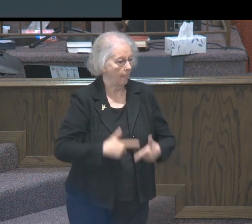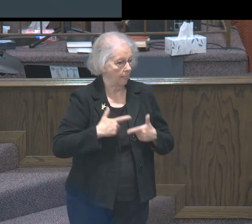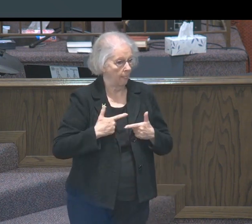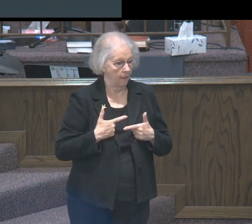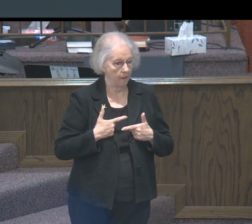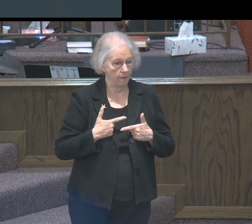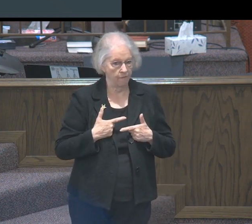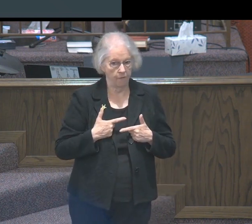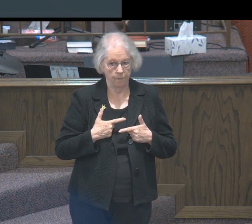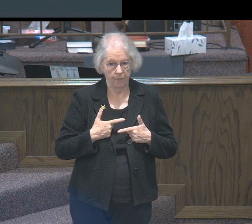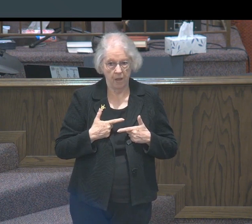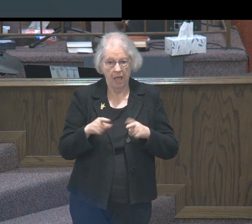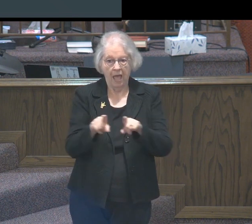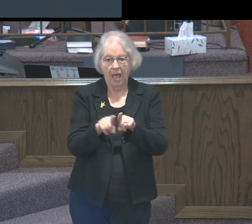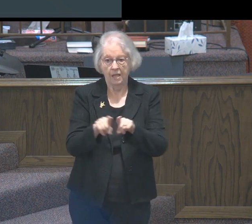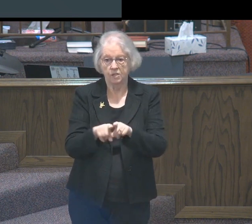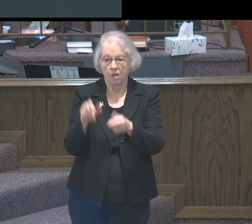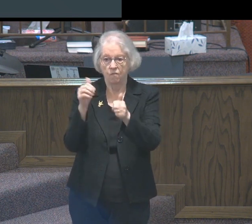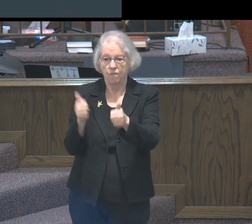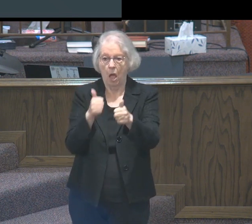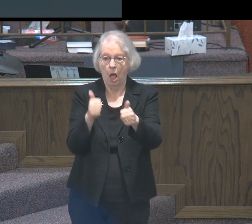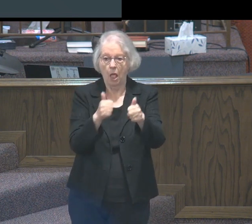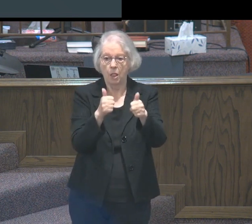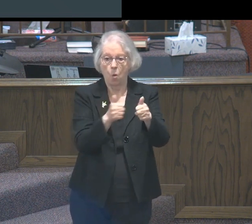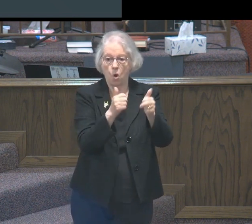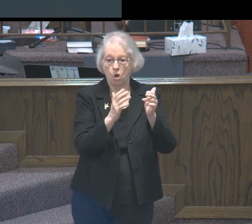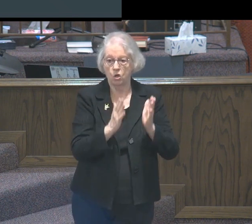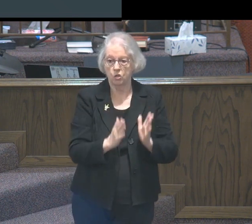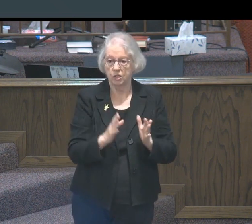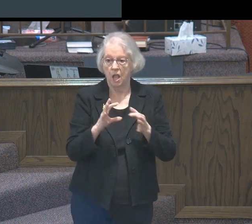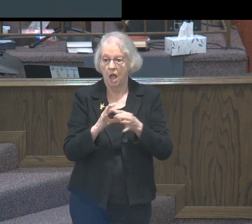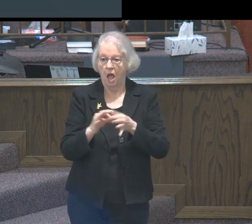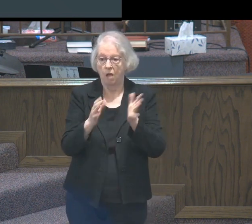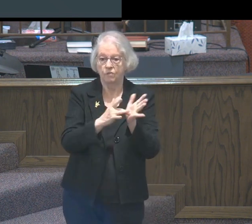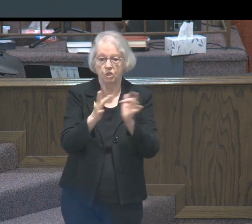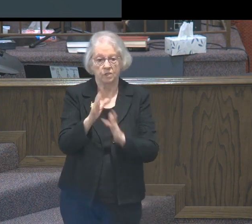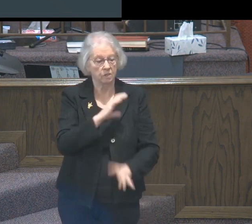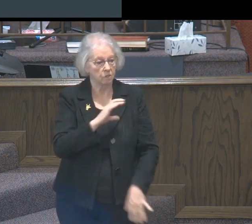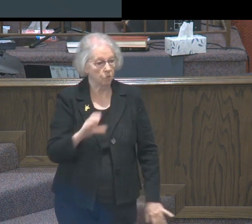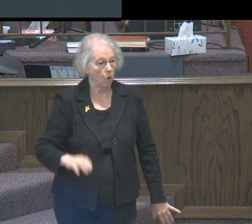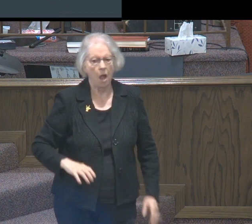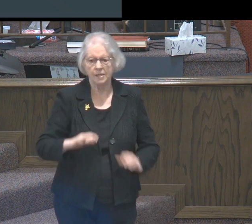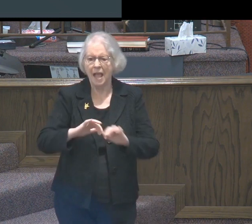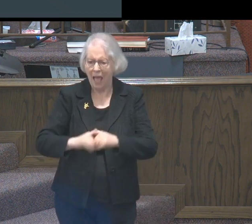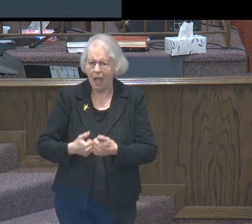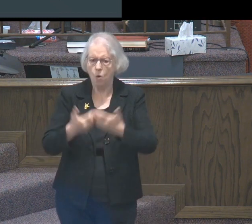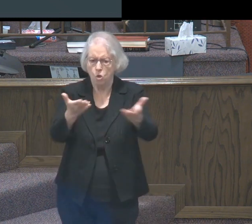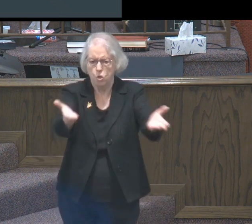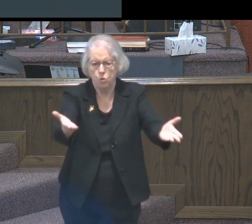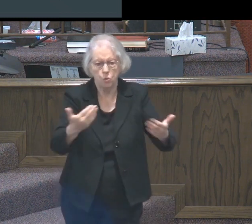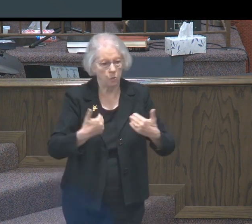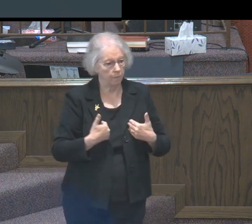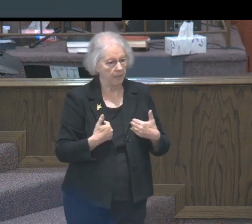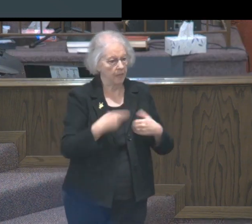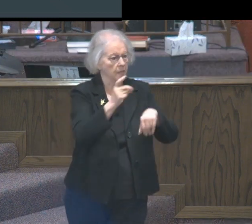to look. The Beatitudes showed us how we are to look, what we are to put on display